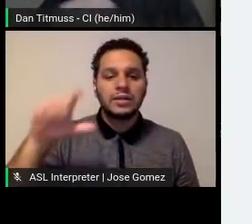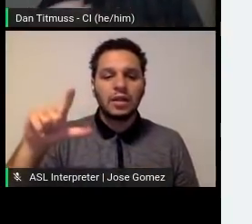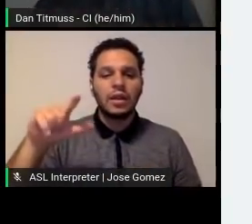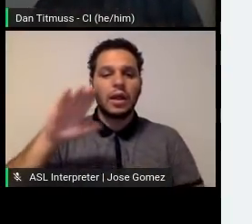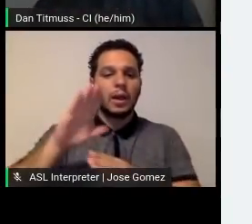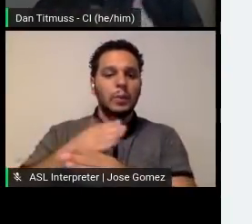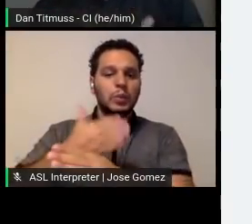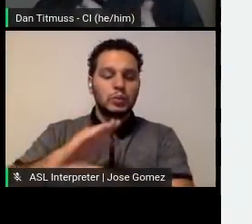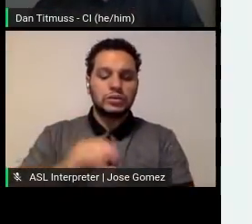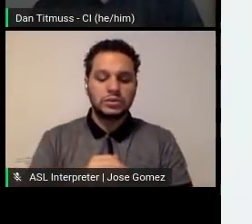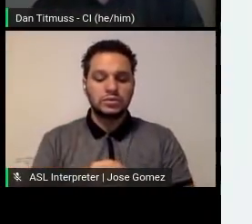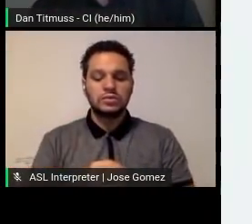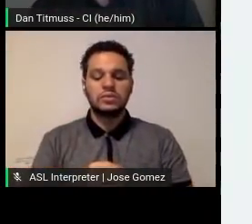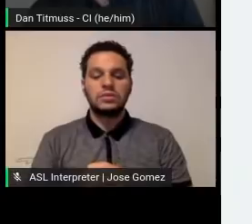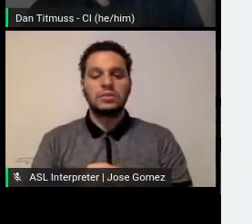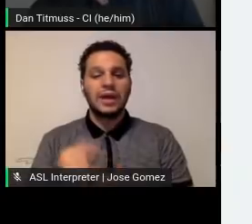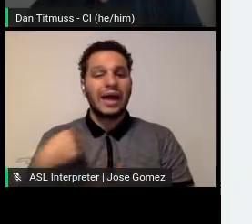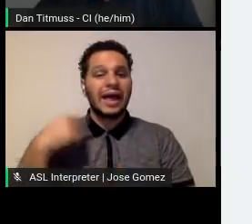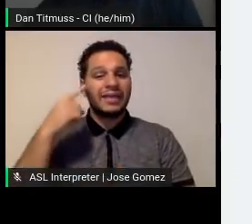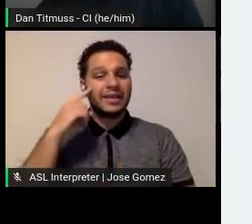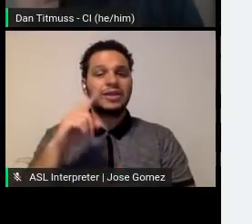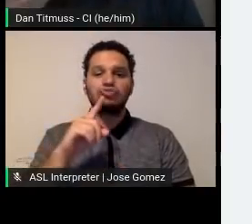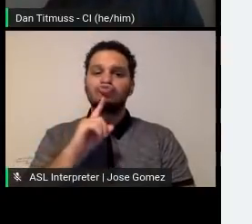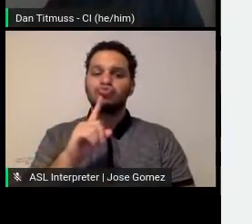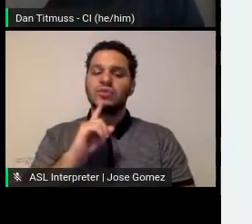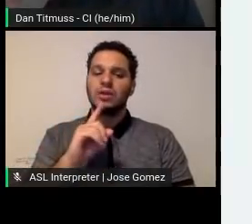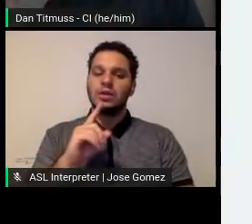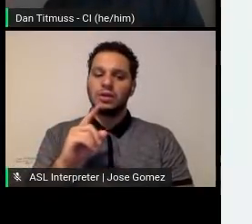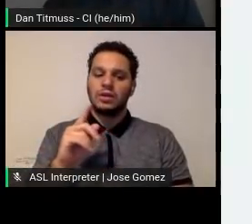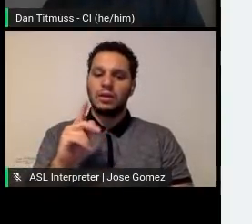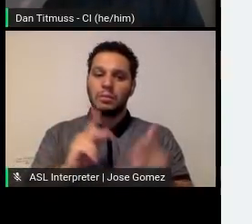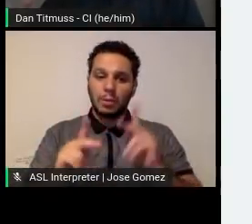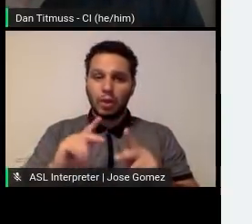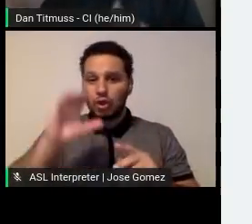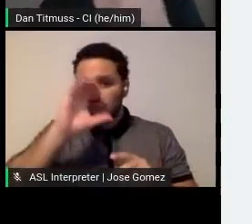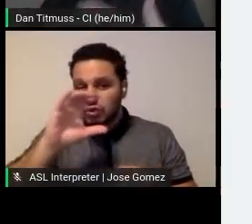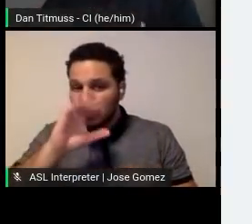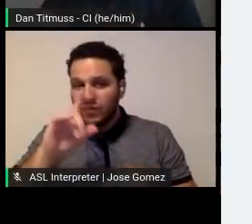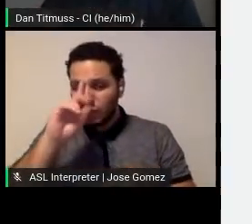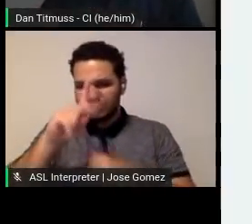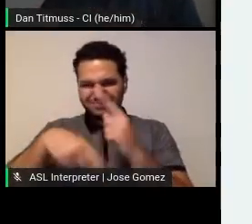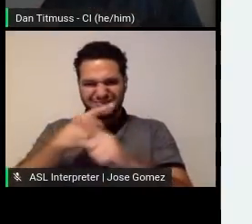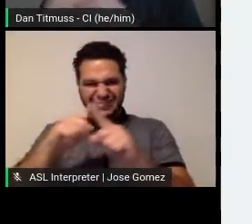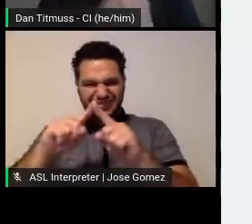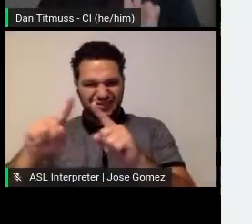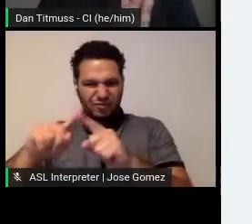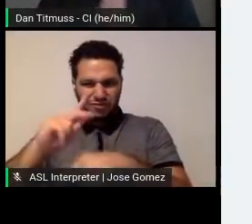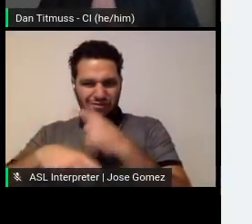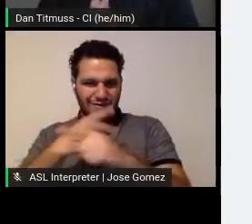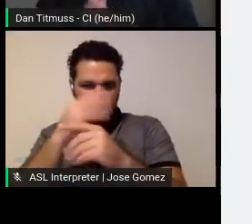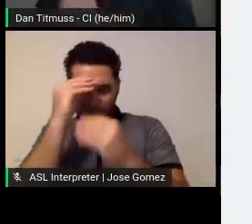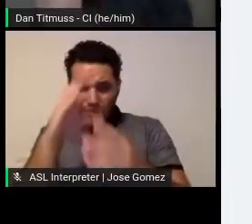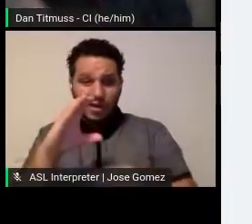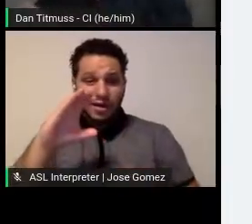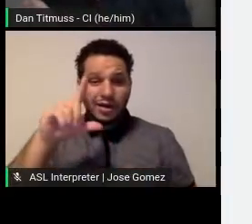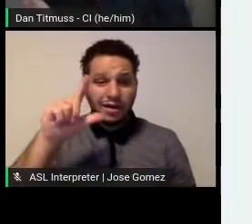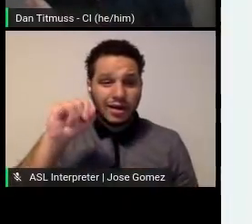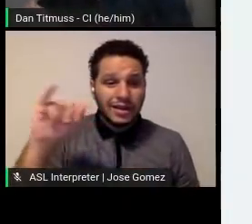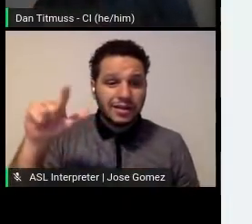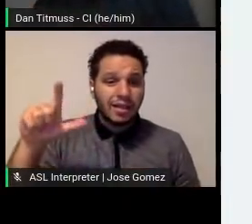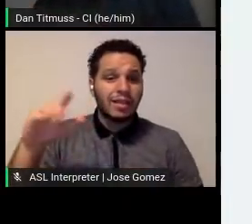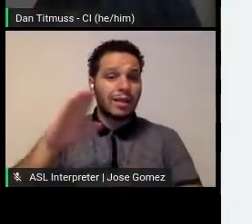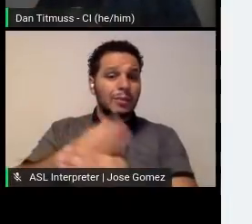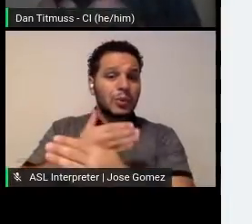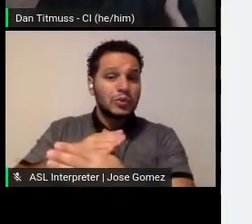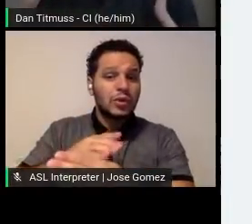The autocomplete here, I think, is really insightful, right? People are searching for information about all of this different stuff. So classical music